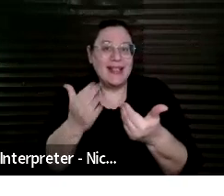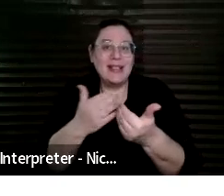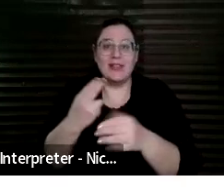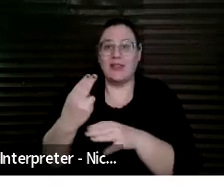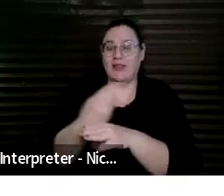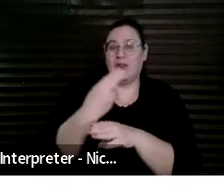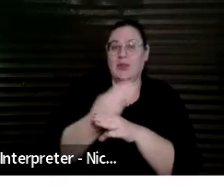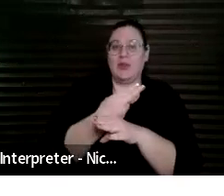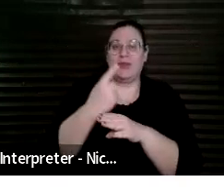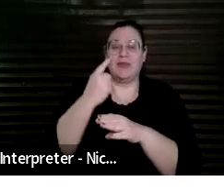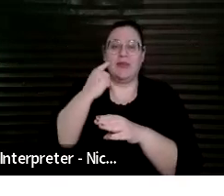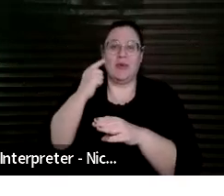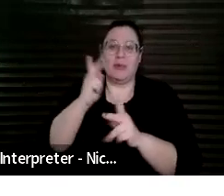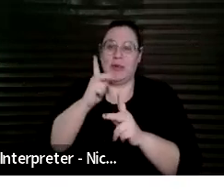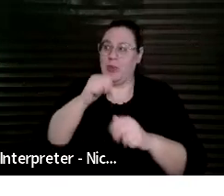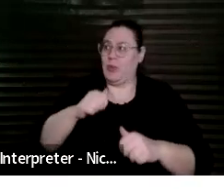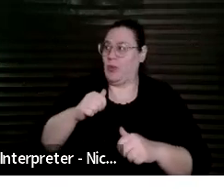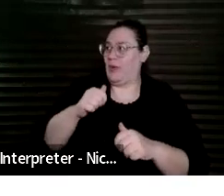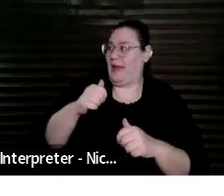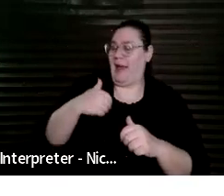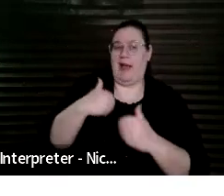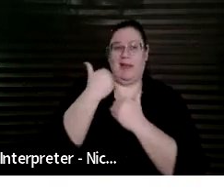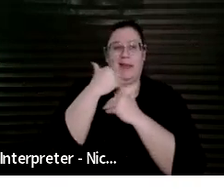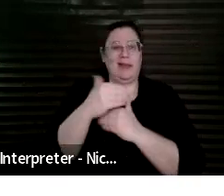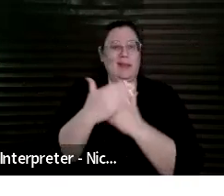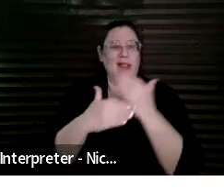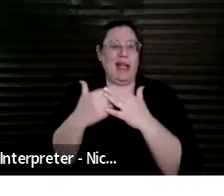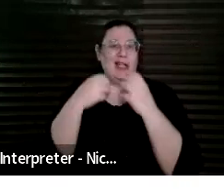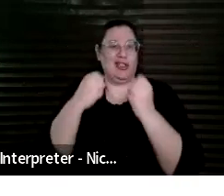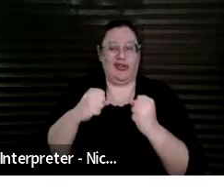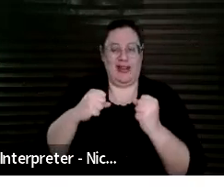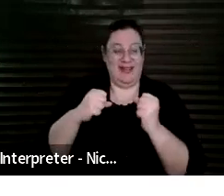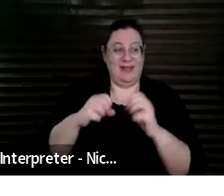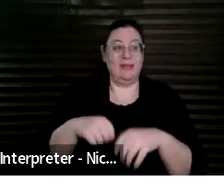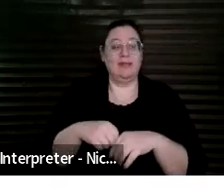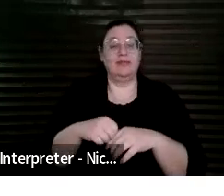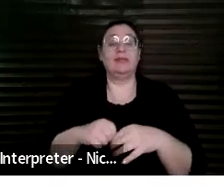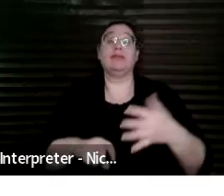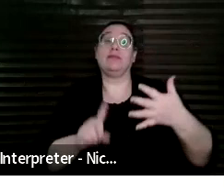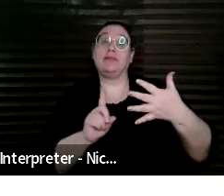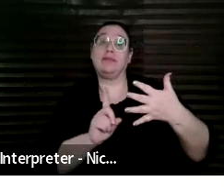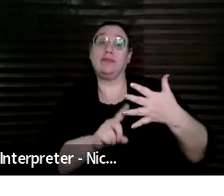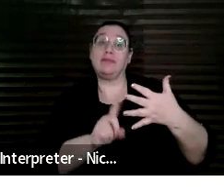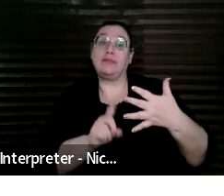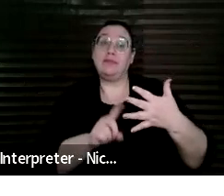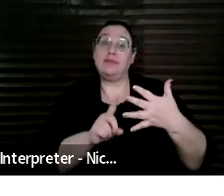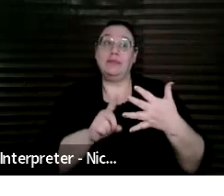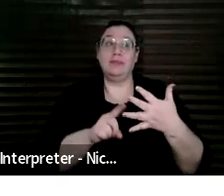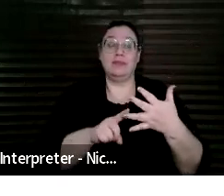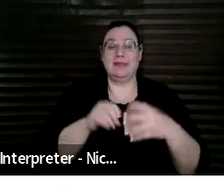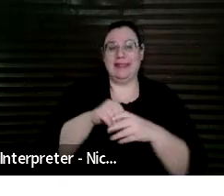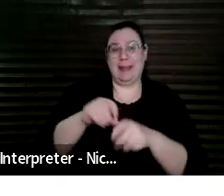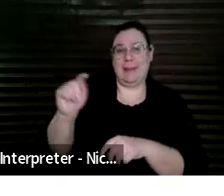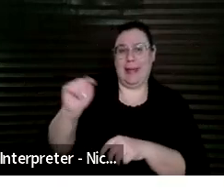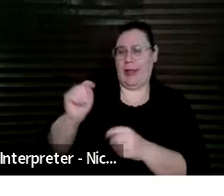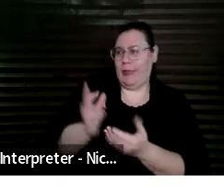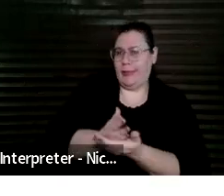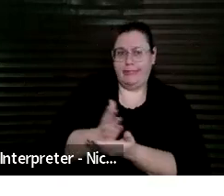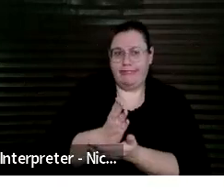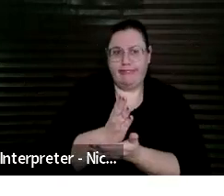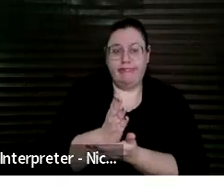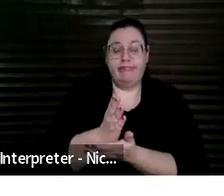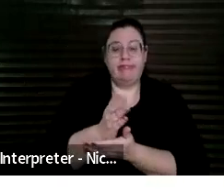for residents with limited hand strength. Challenge 4, navigating in the bathroom.